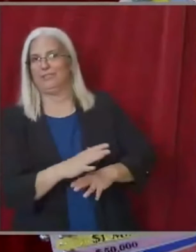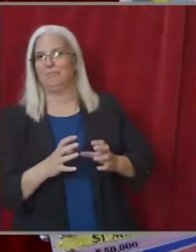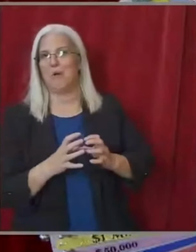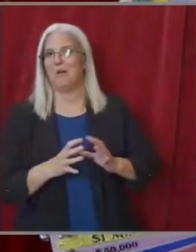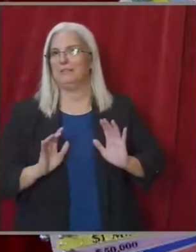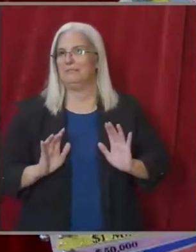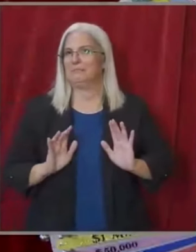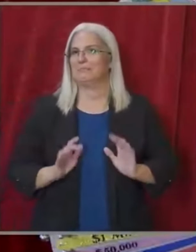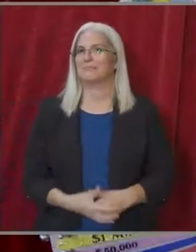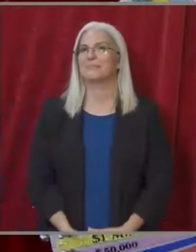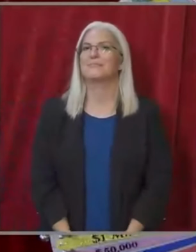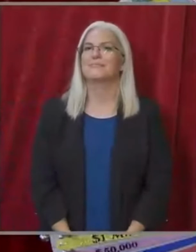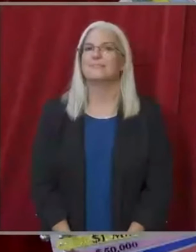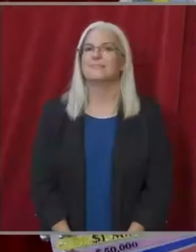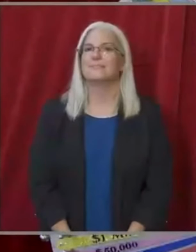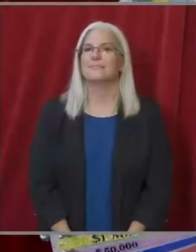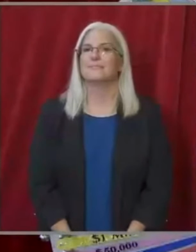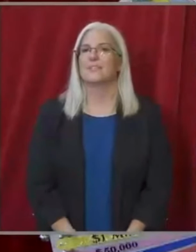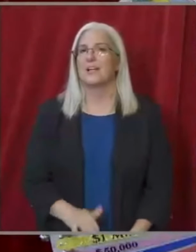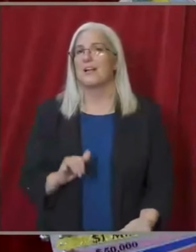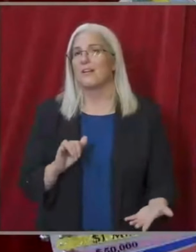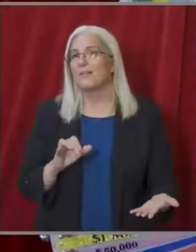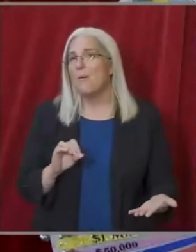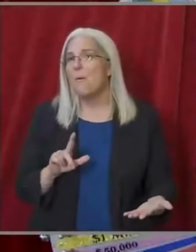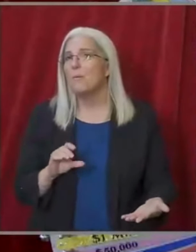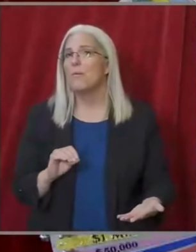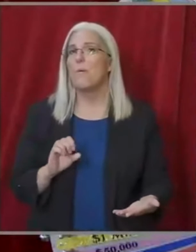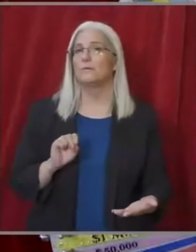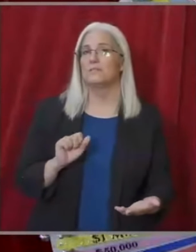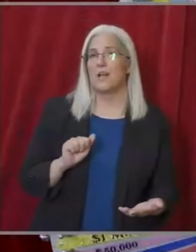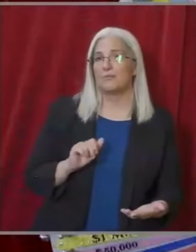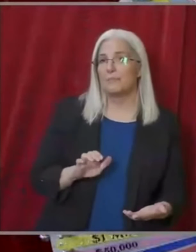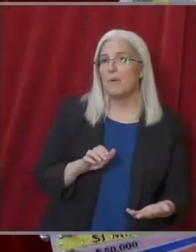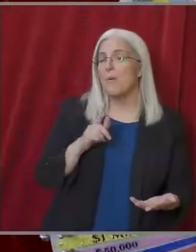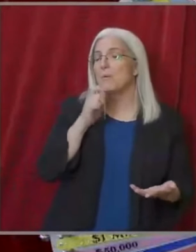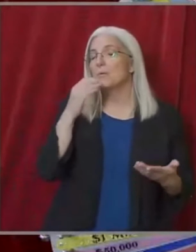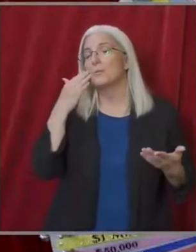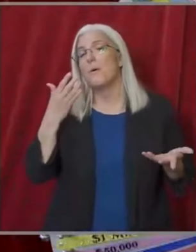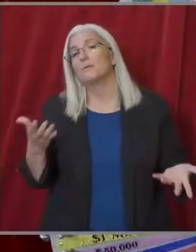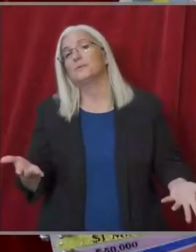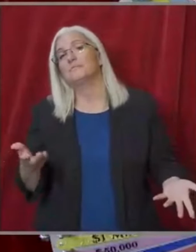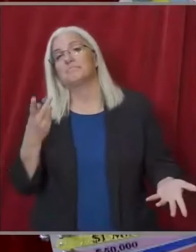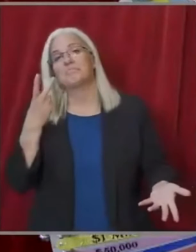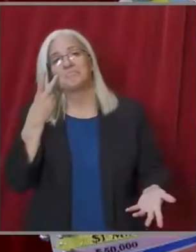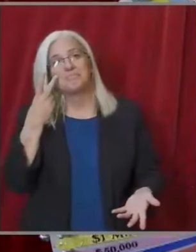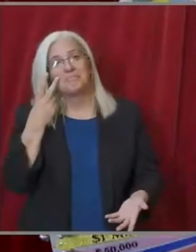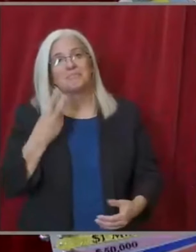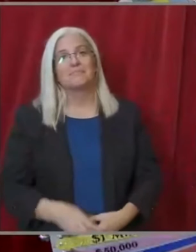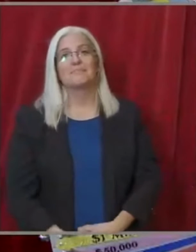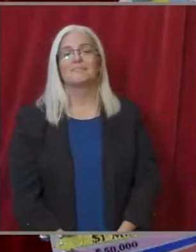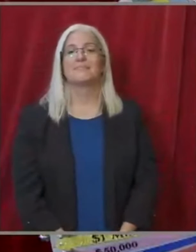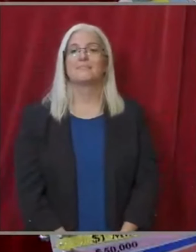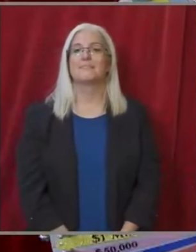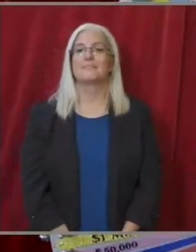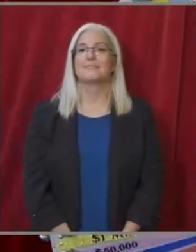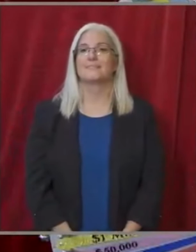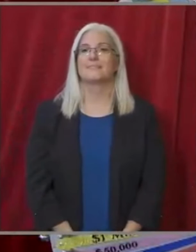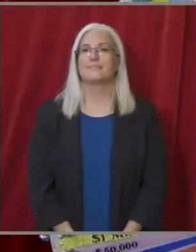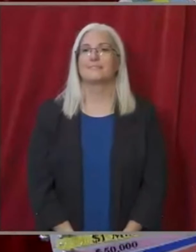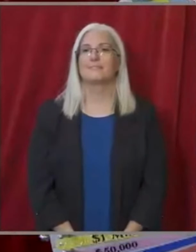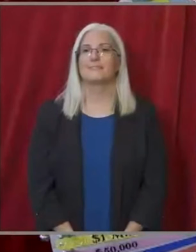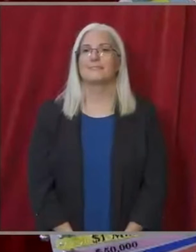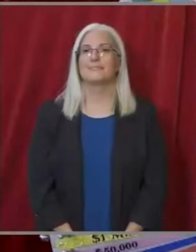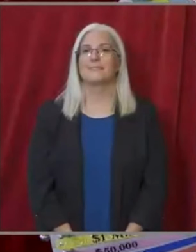Sacramento. We're there as well. All right. Let's challenge Claudio on some of the